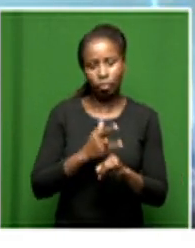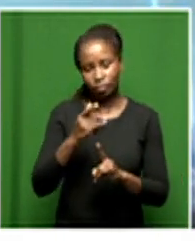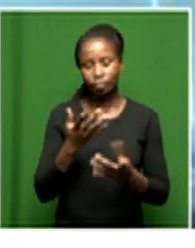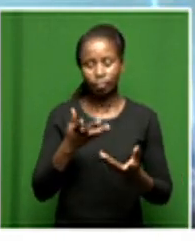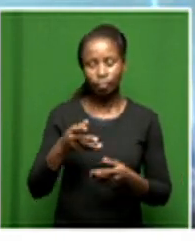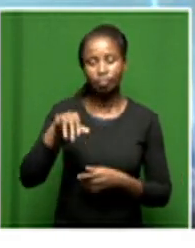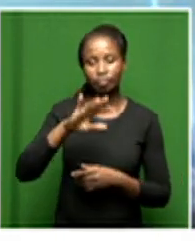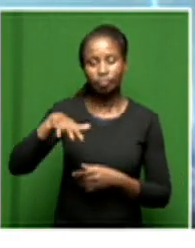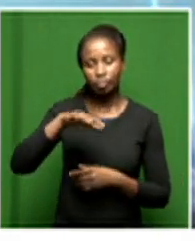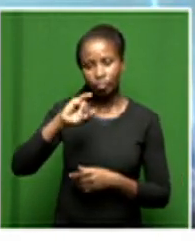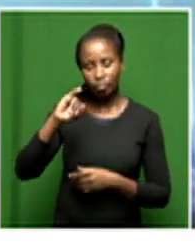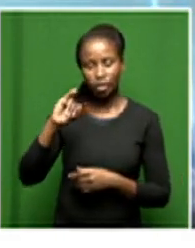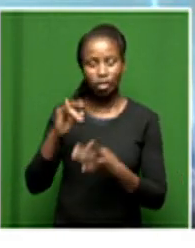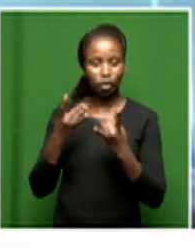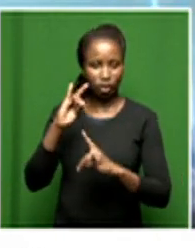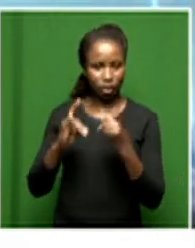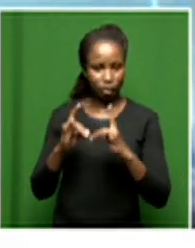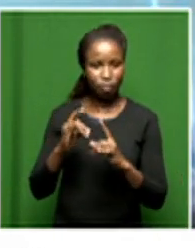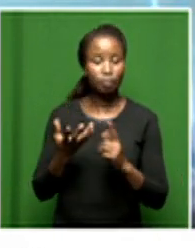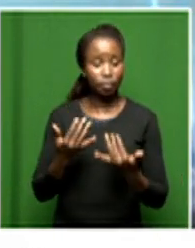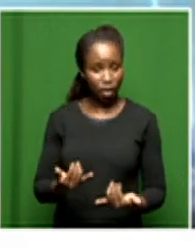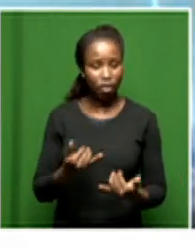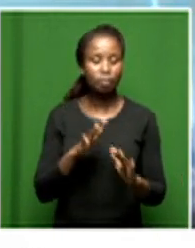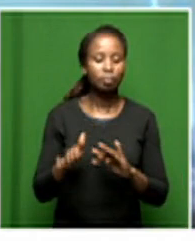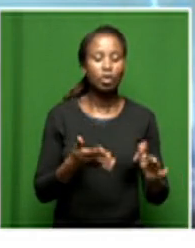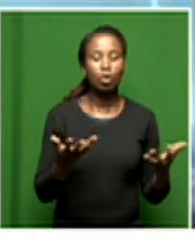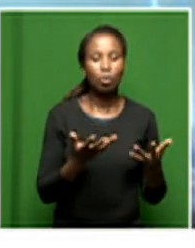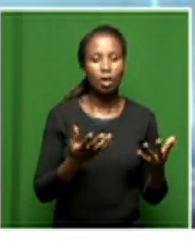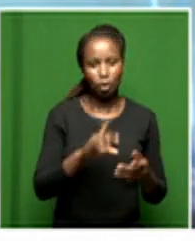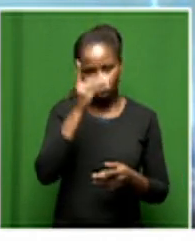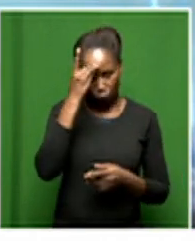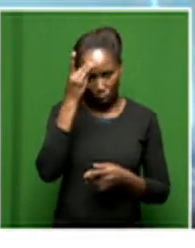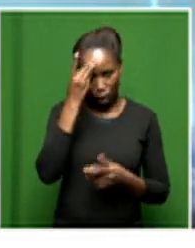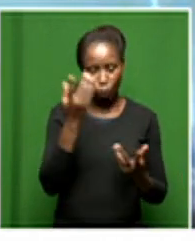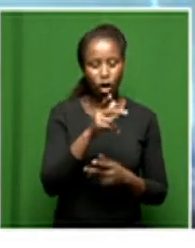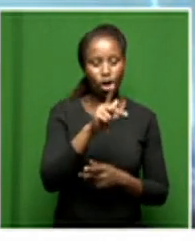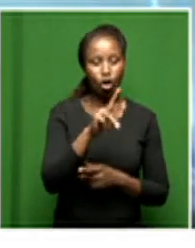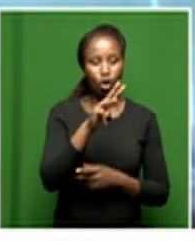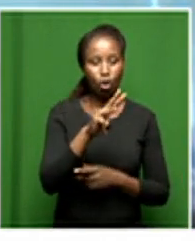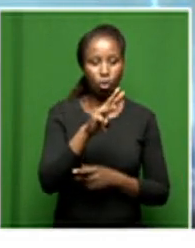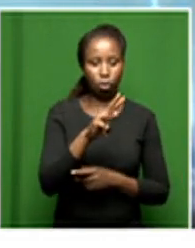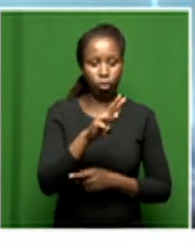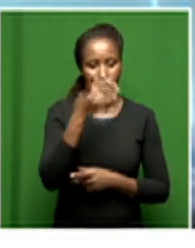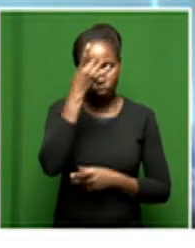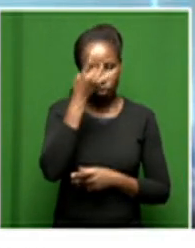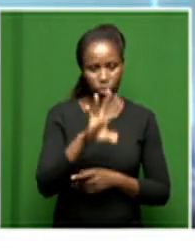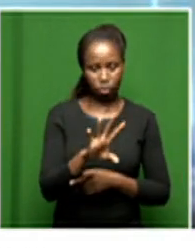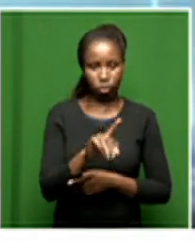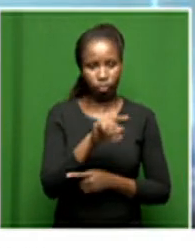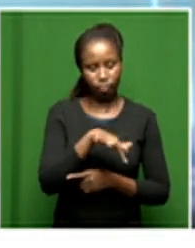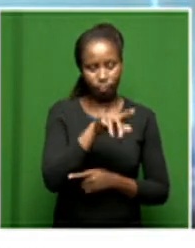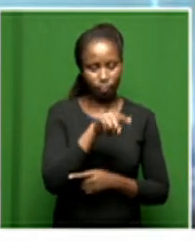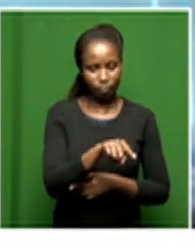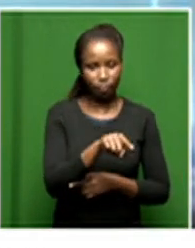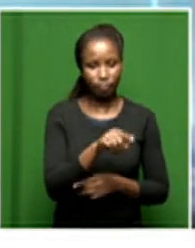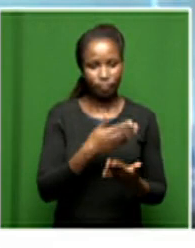also picked up a ward in eThekwini, in Durban, in the Komashu area. Now, what was more important here, I always expected them to take this